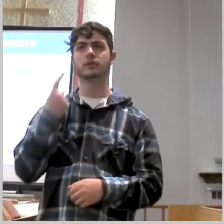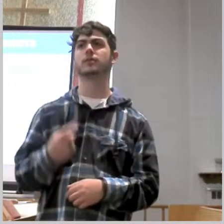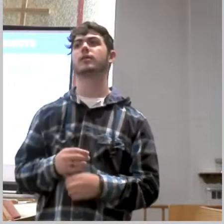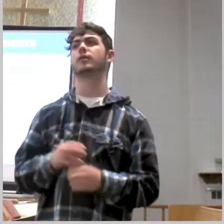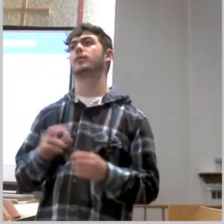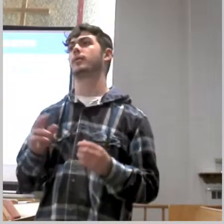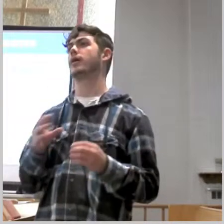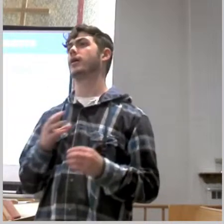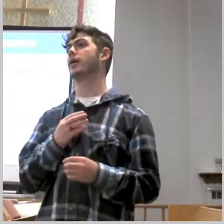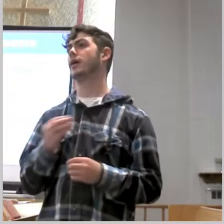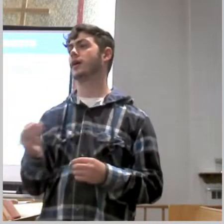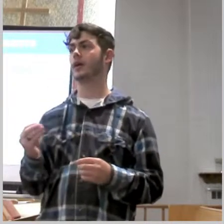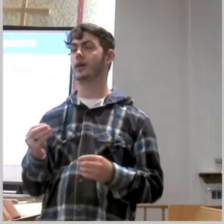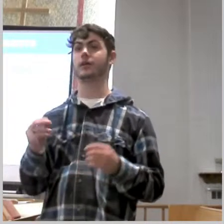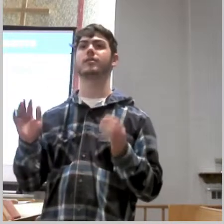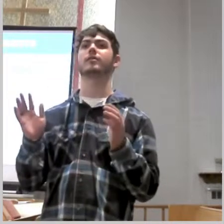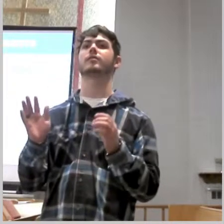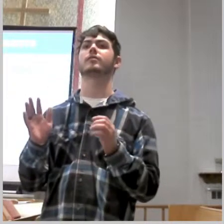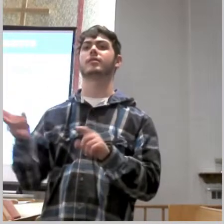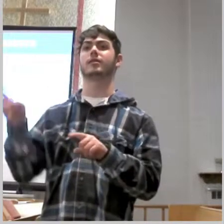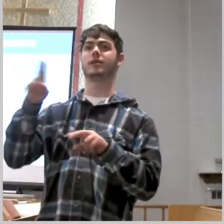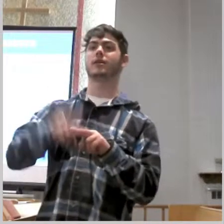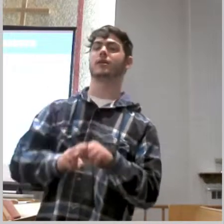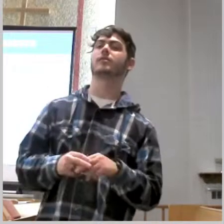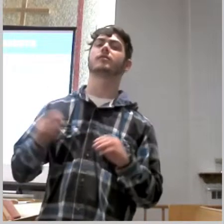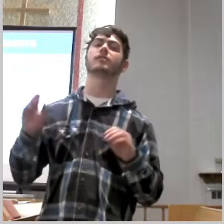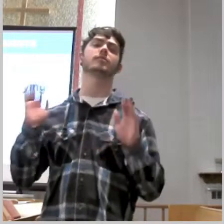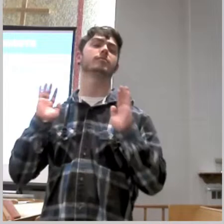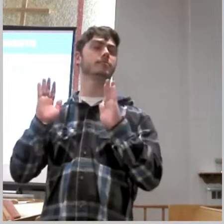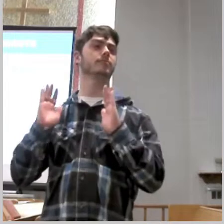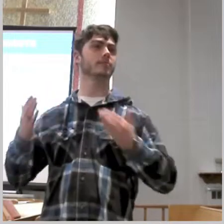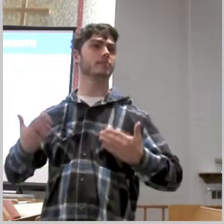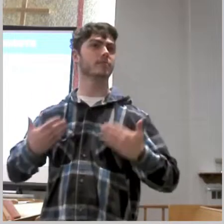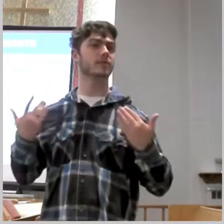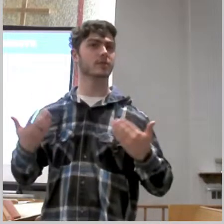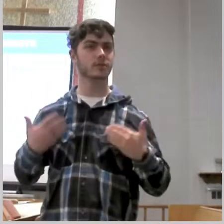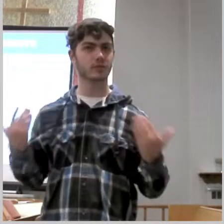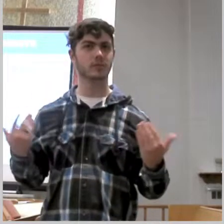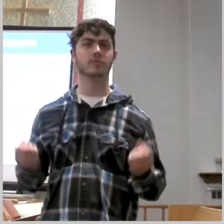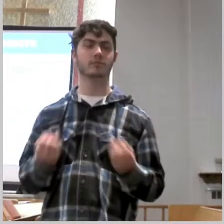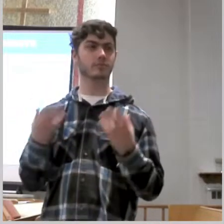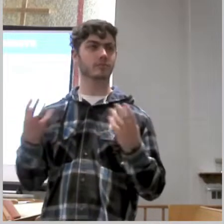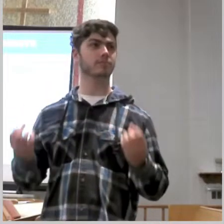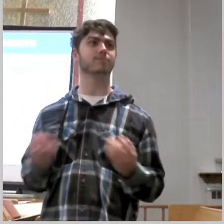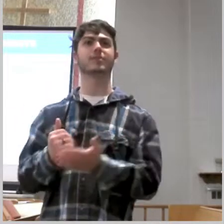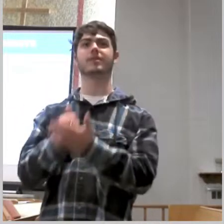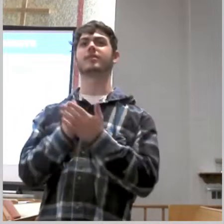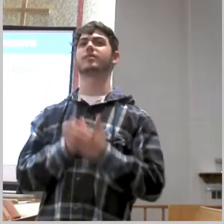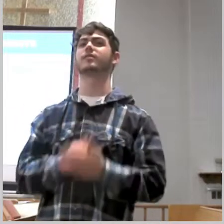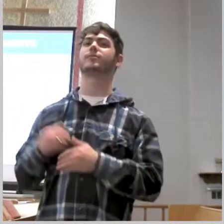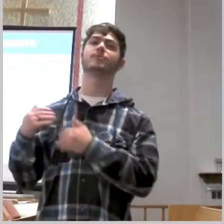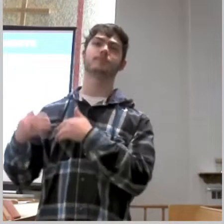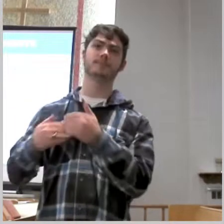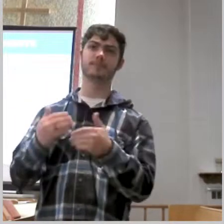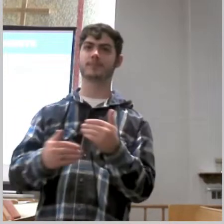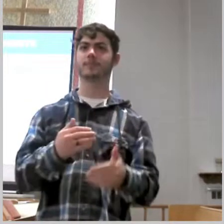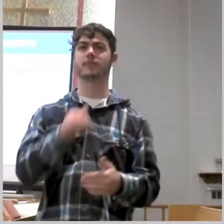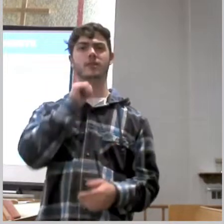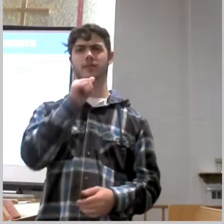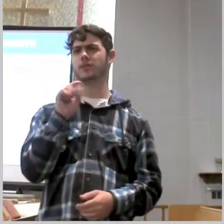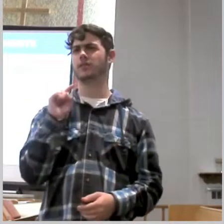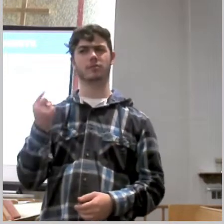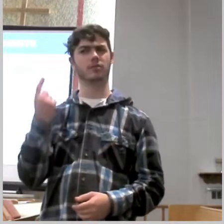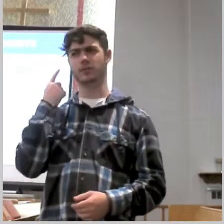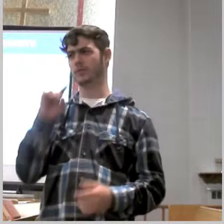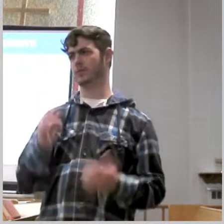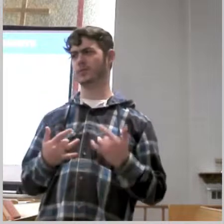joy, even through tribulations and trials, right, is going to equal generosity. Not just generosity that is for show, but a generous